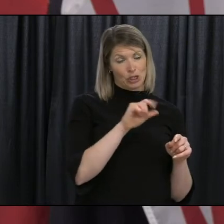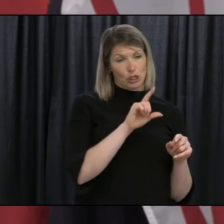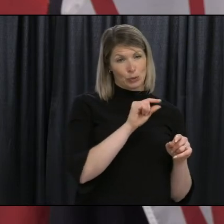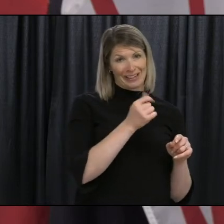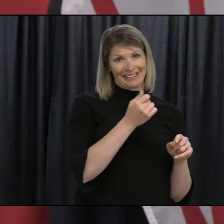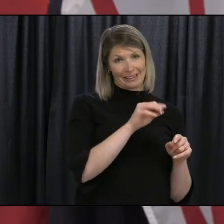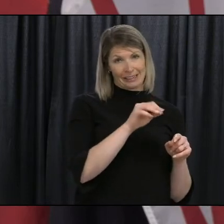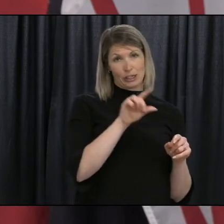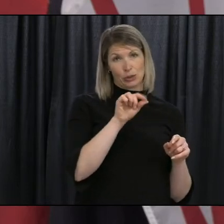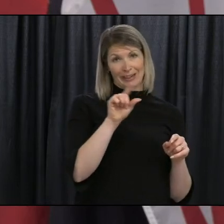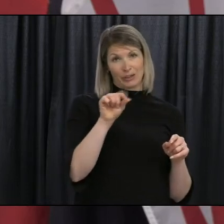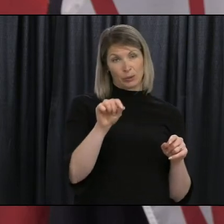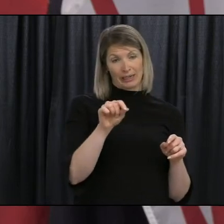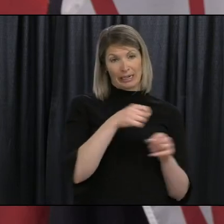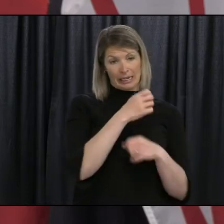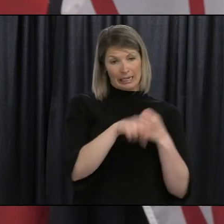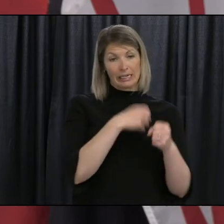reasonable, but had